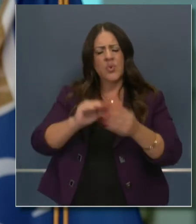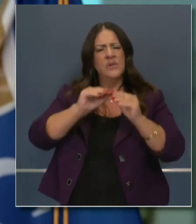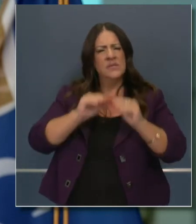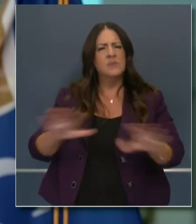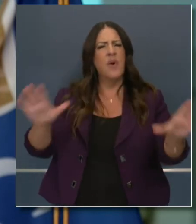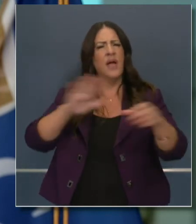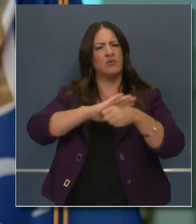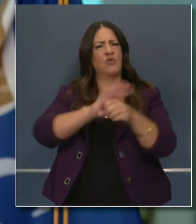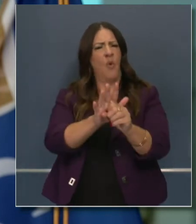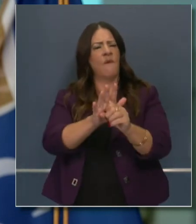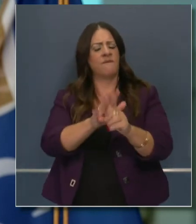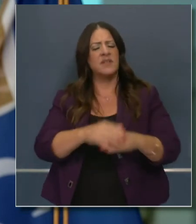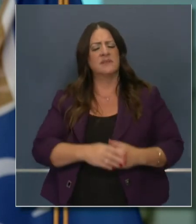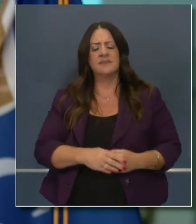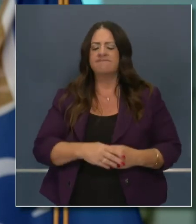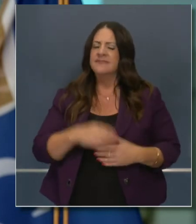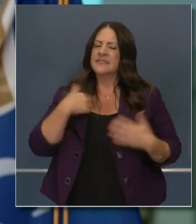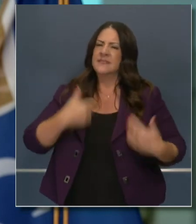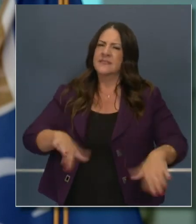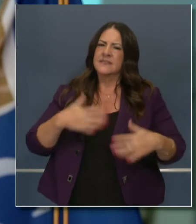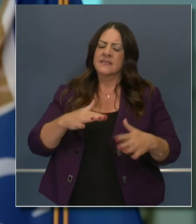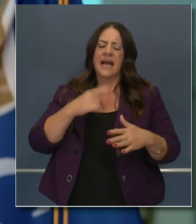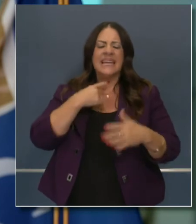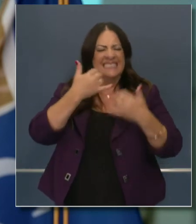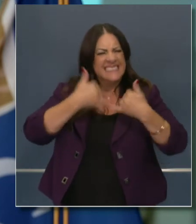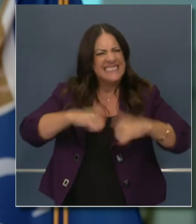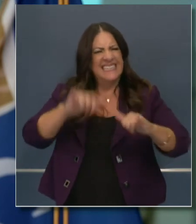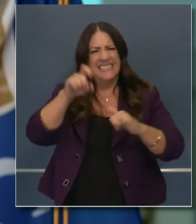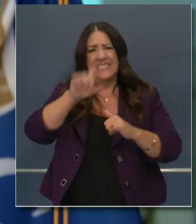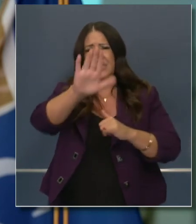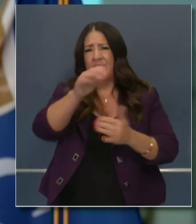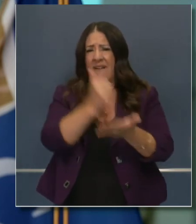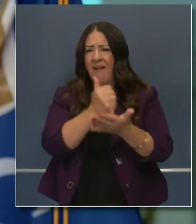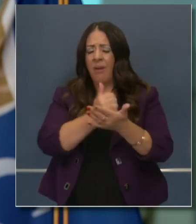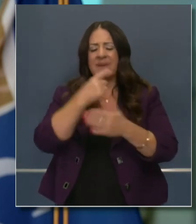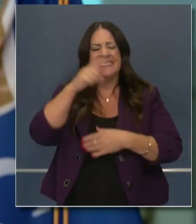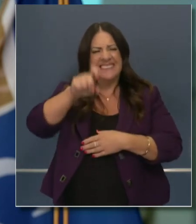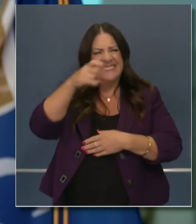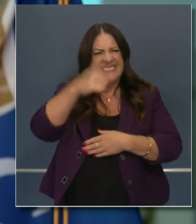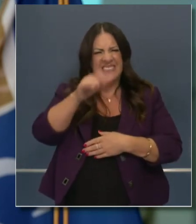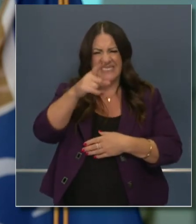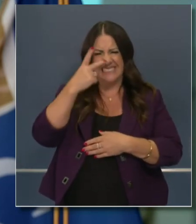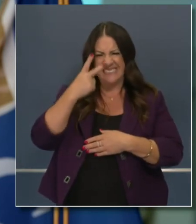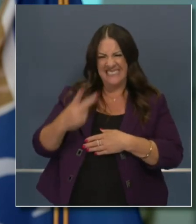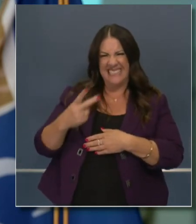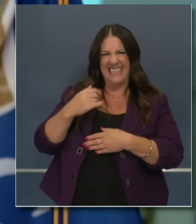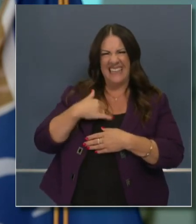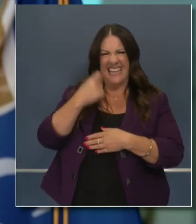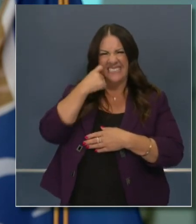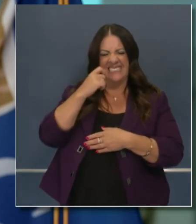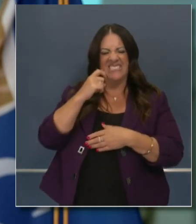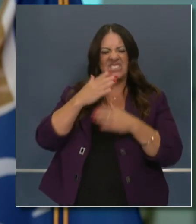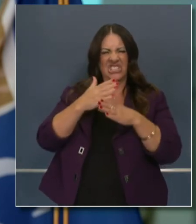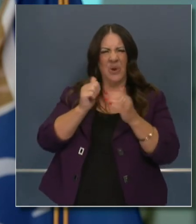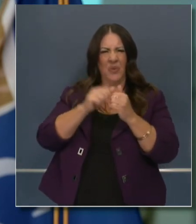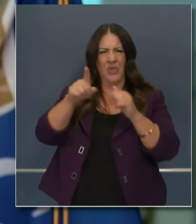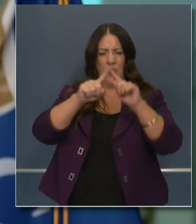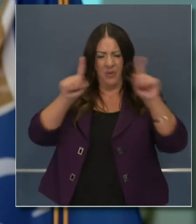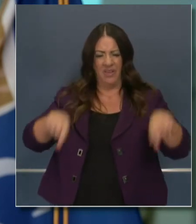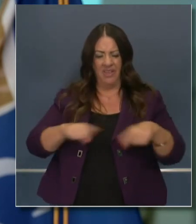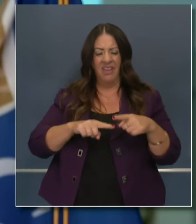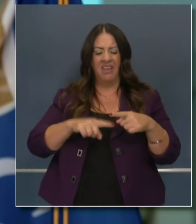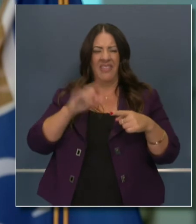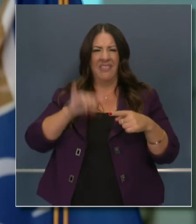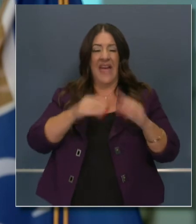of COVID-19. Again, I cannot impress upon us more when you look at these R-effective rates starting to creep back up, the importance of